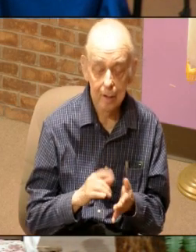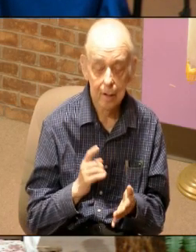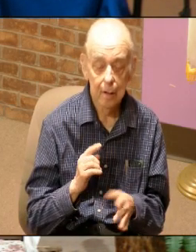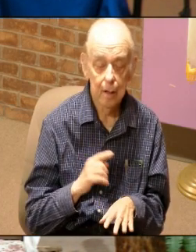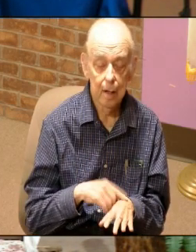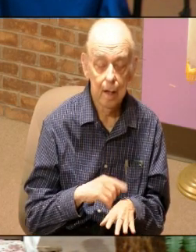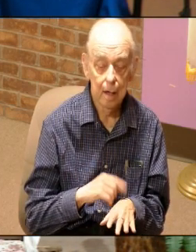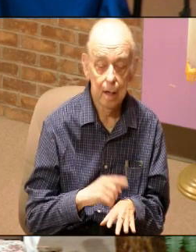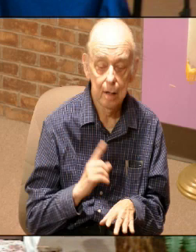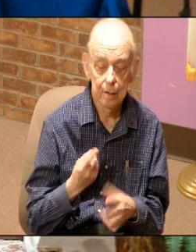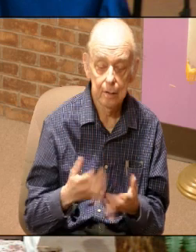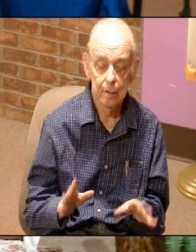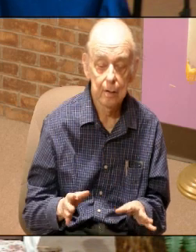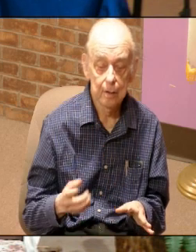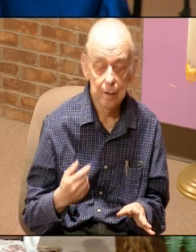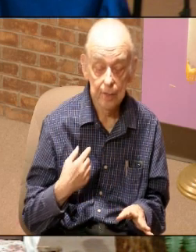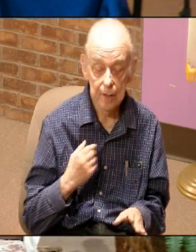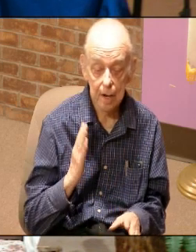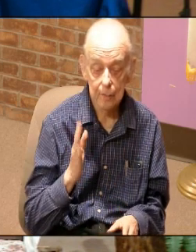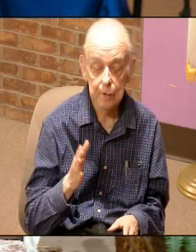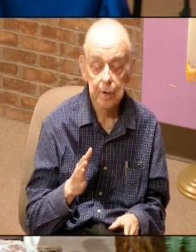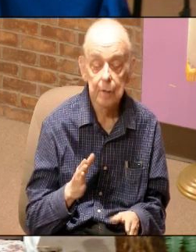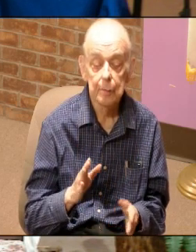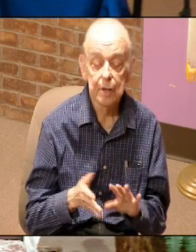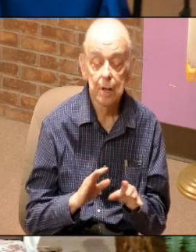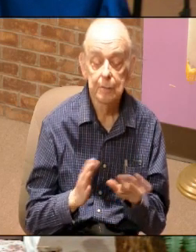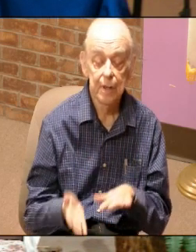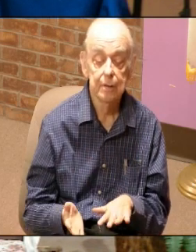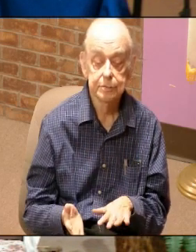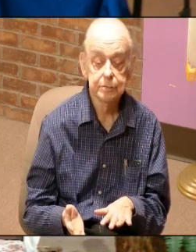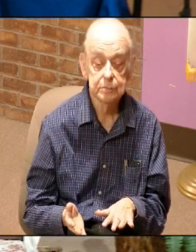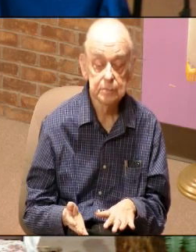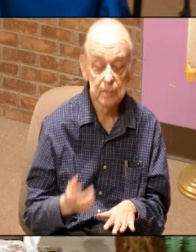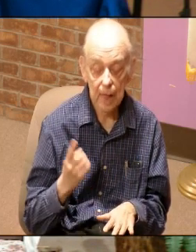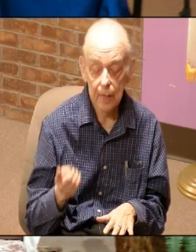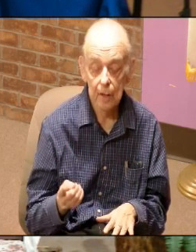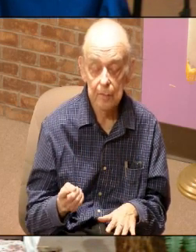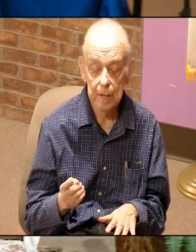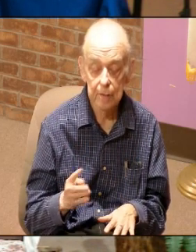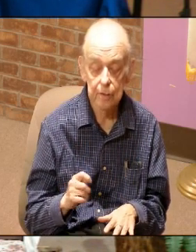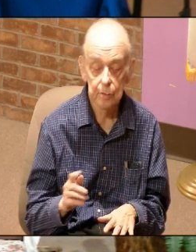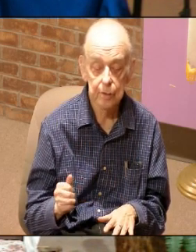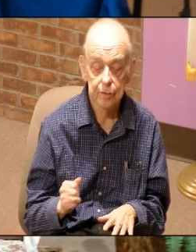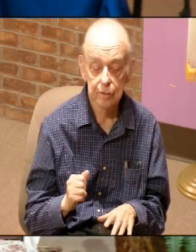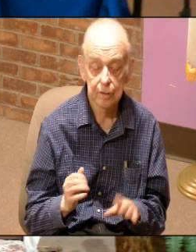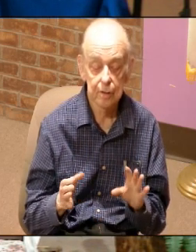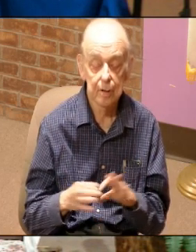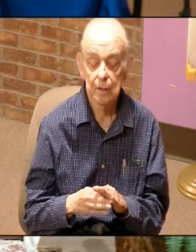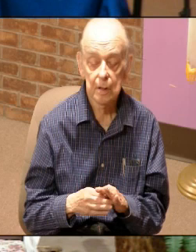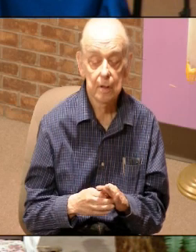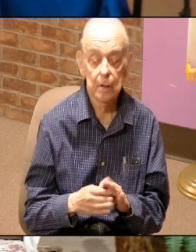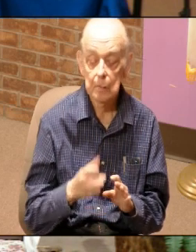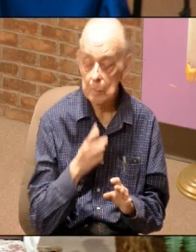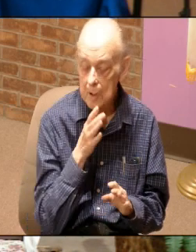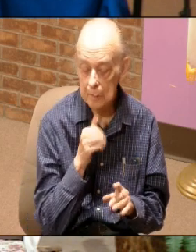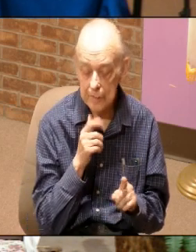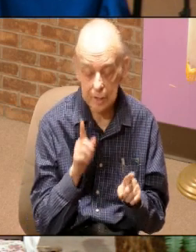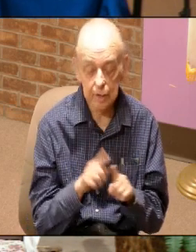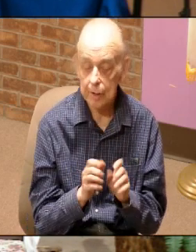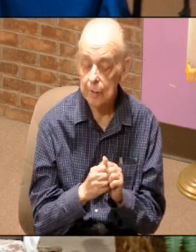time you were done with me, I was going to be dead. So I thought me and the switch could relate. She didn't agree with that judge